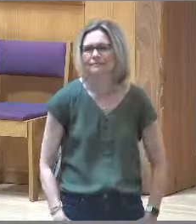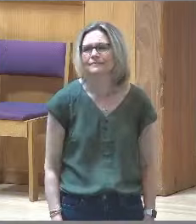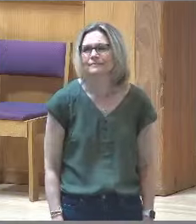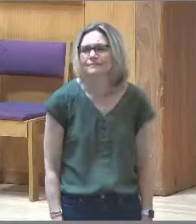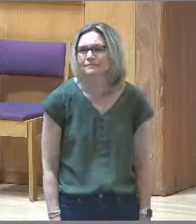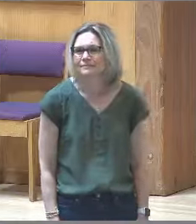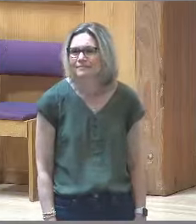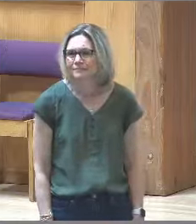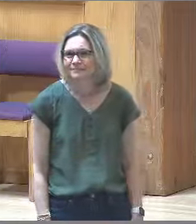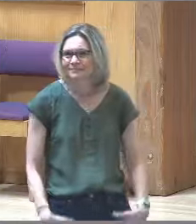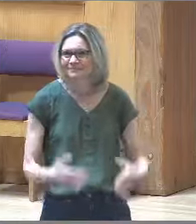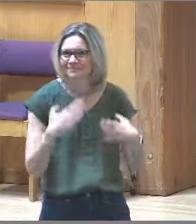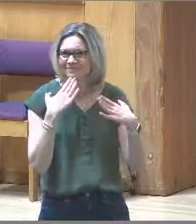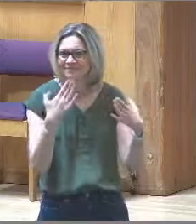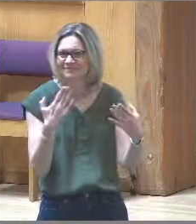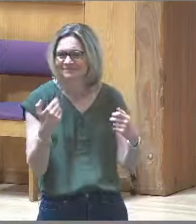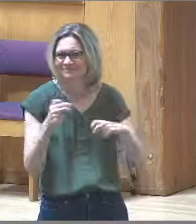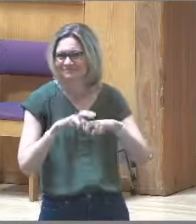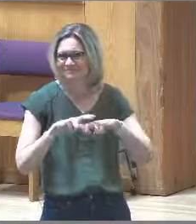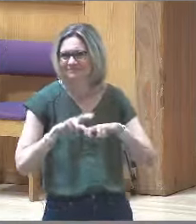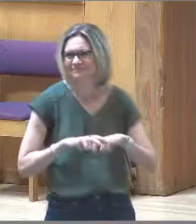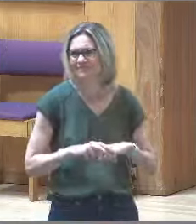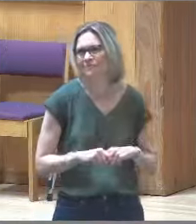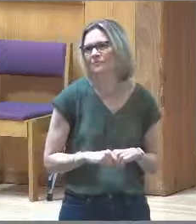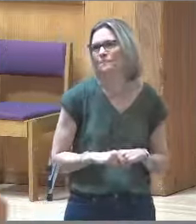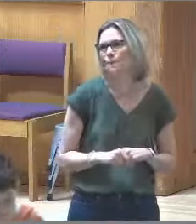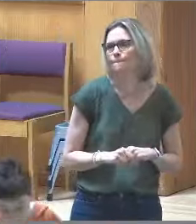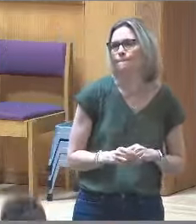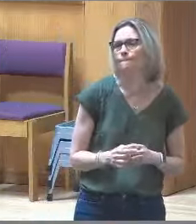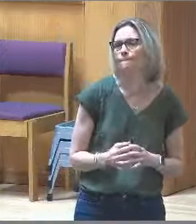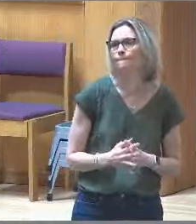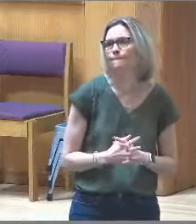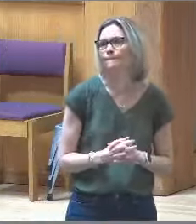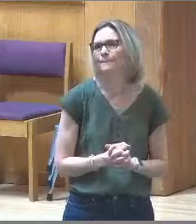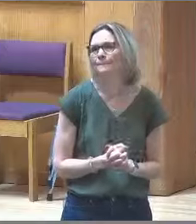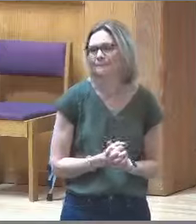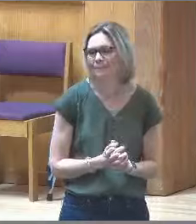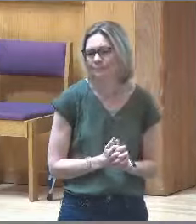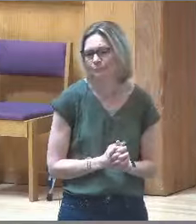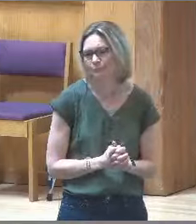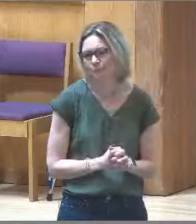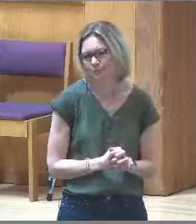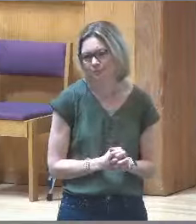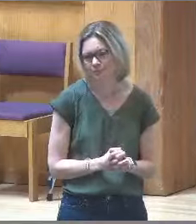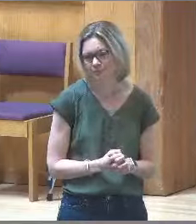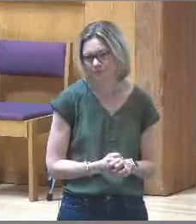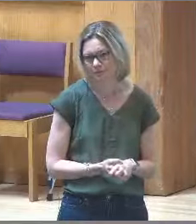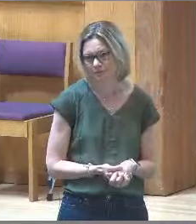back to our seat. Thank you for coming. Thank you for joining me. And I'll see you later when we have communion, okay?